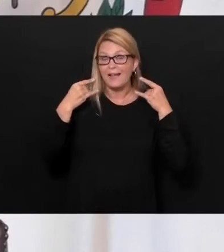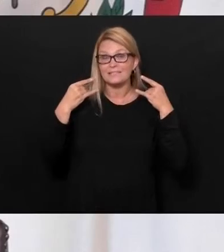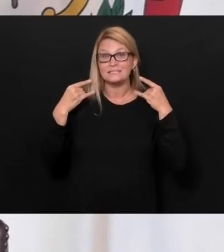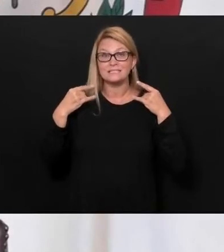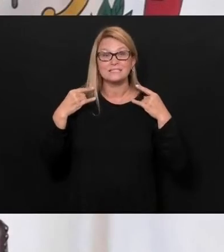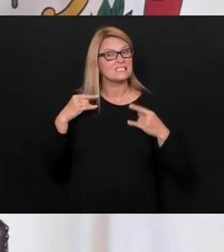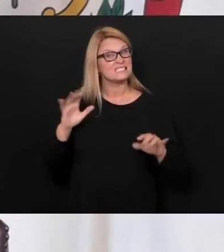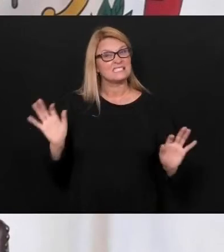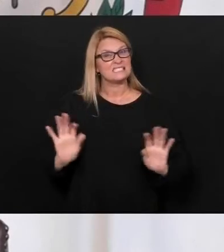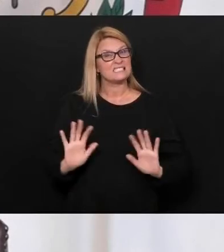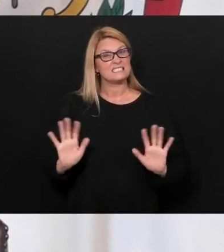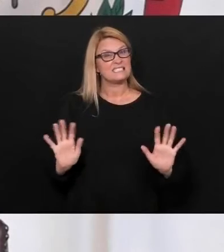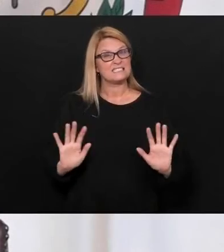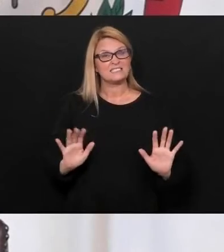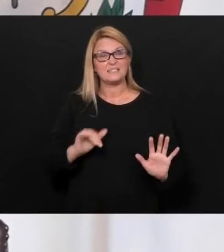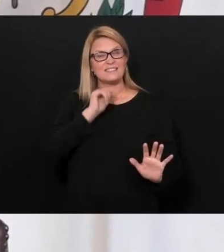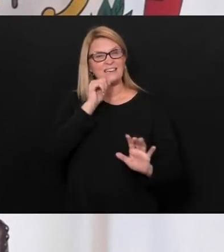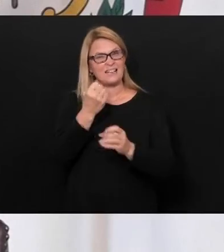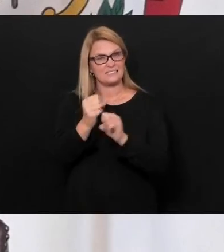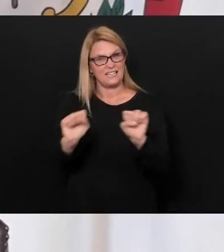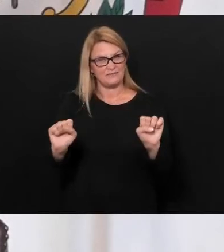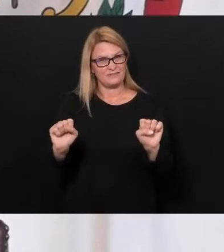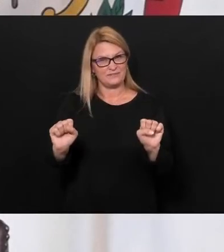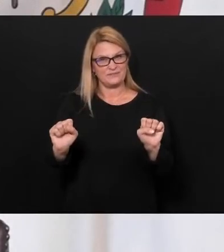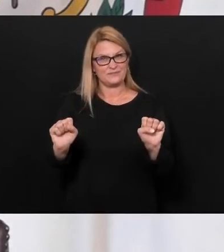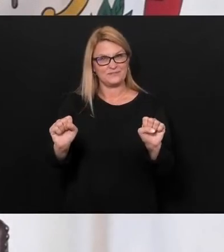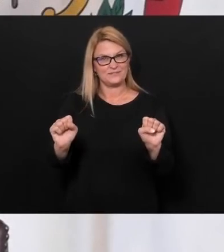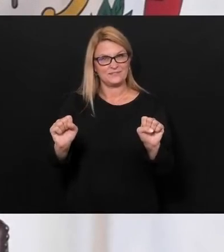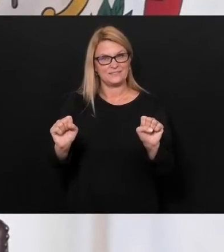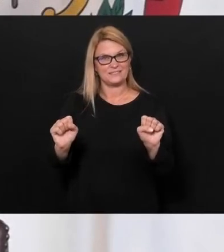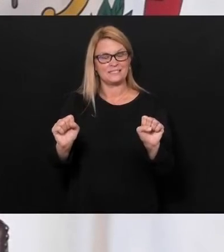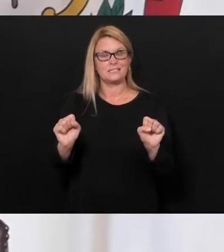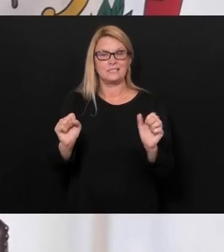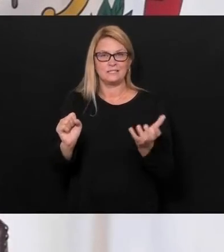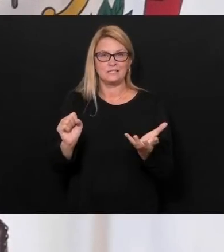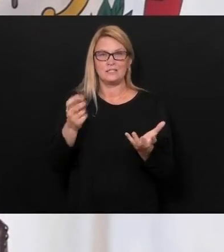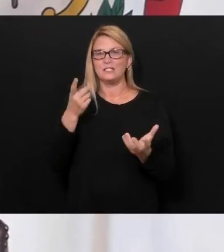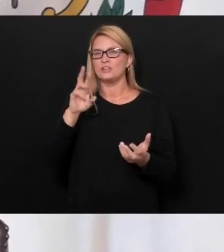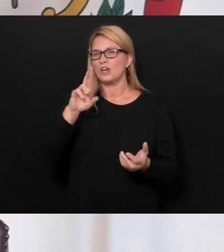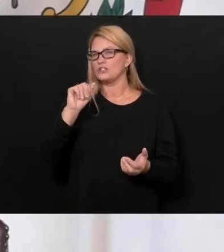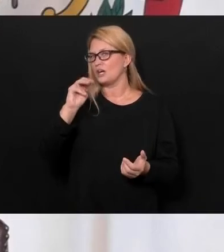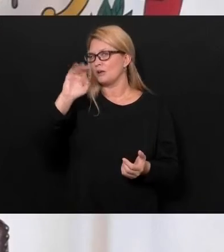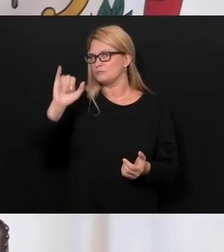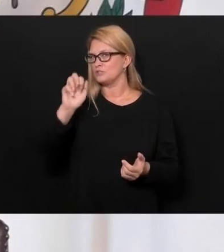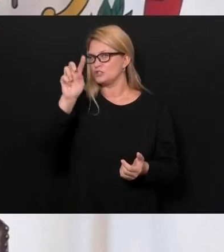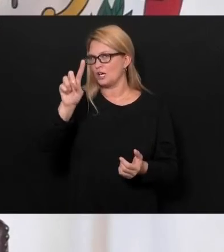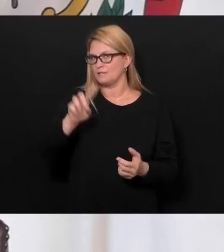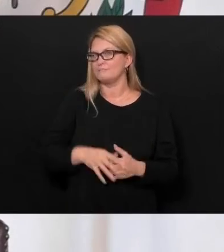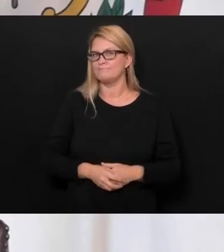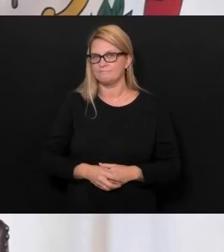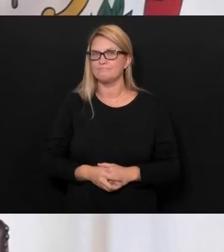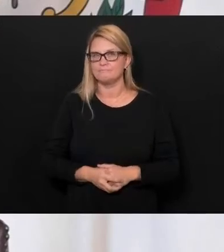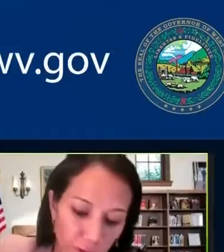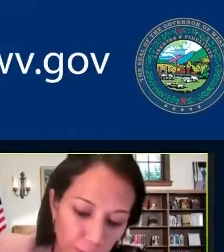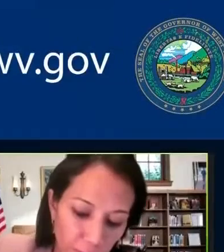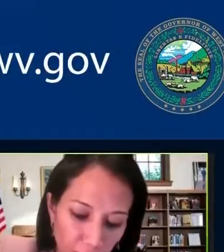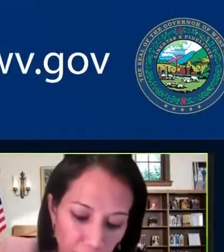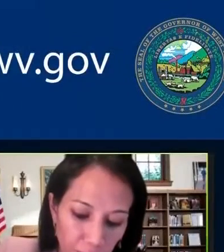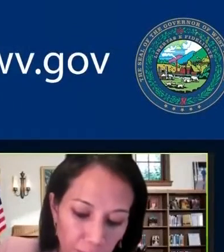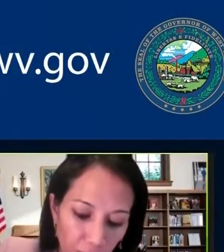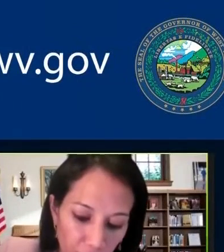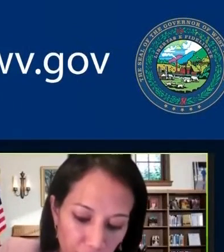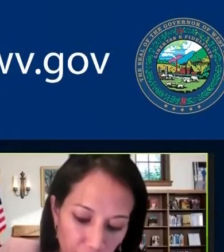she wouldn't think that it was safe to do. So, Dr. Amjad, maybe you could add something to that. Sure,